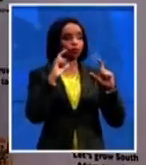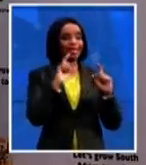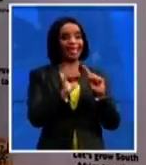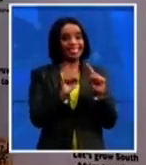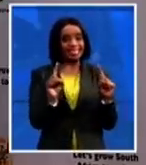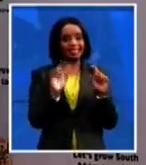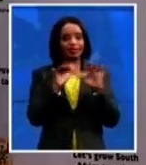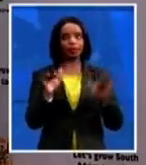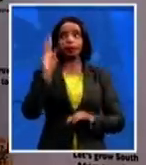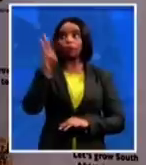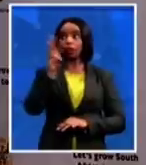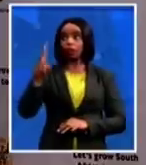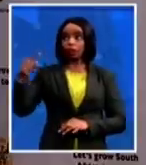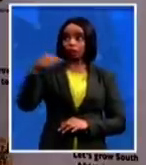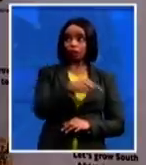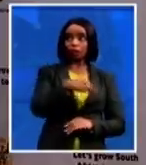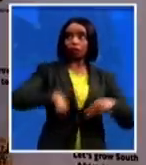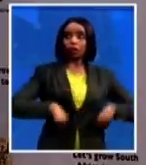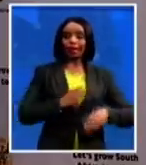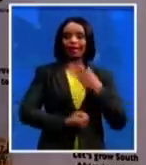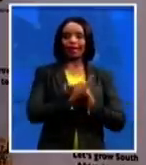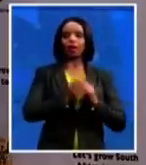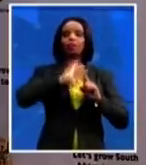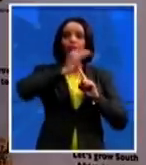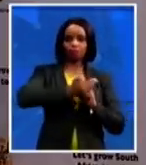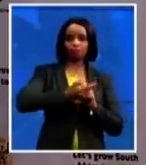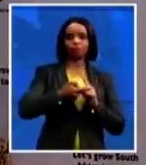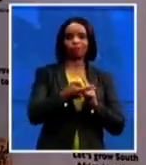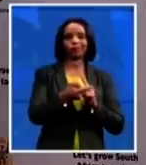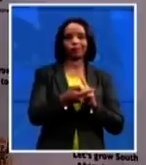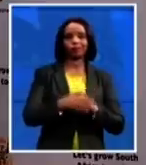2, on the rapid increase in coronavirus